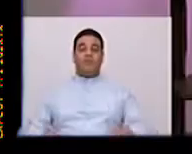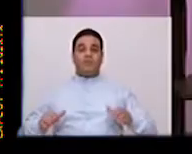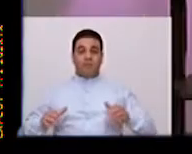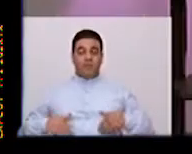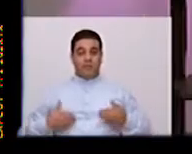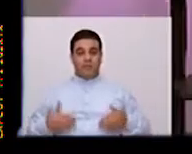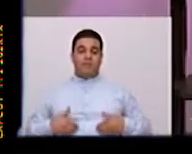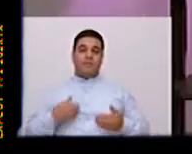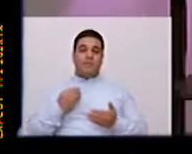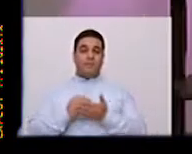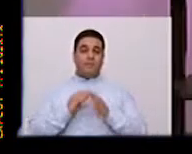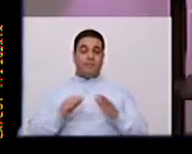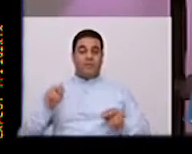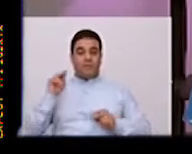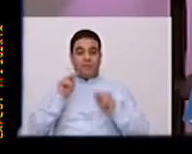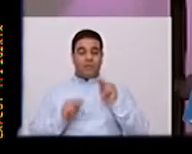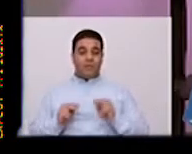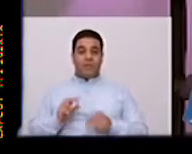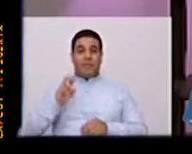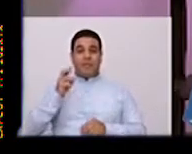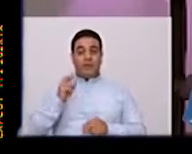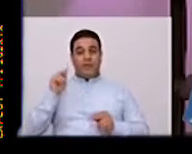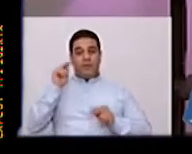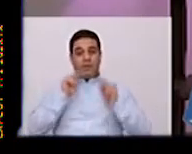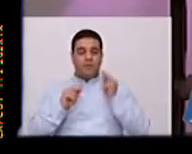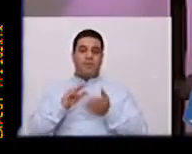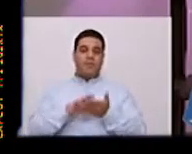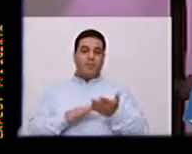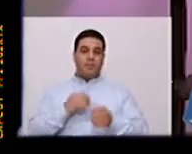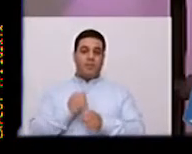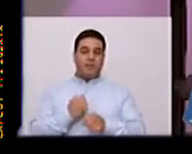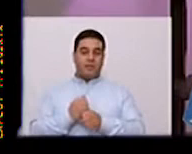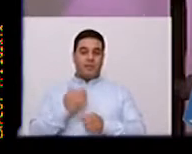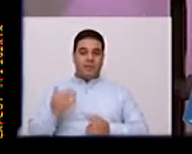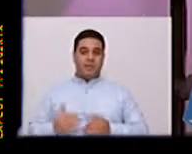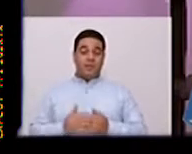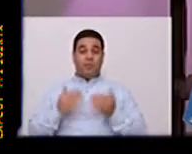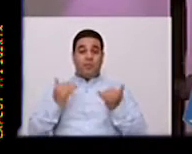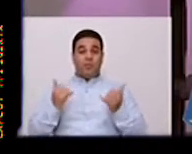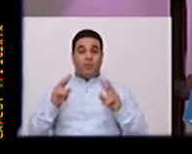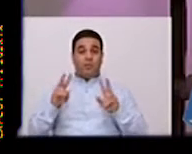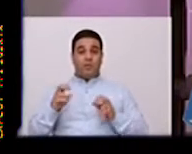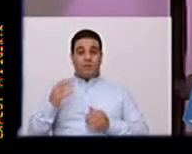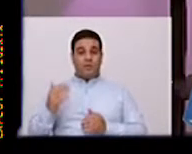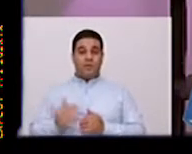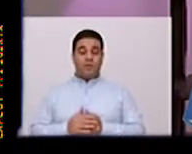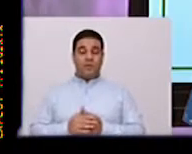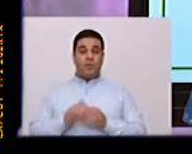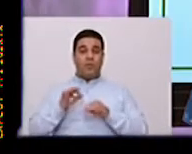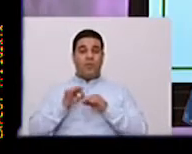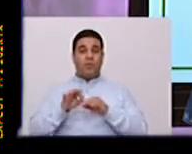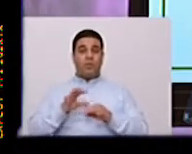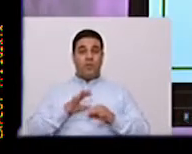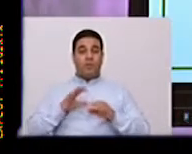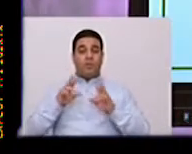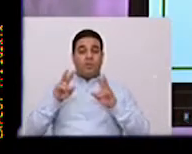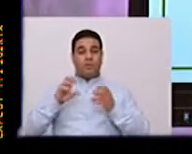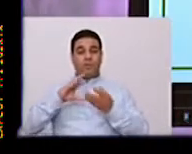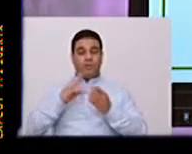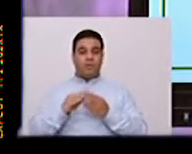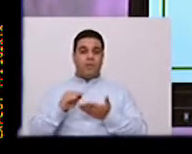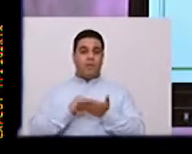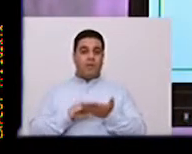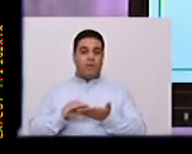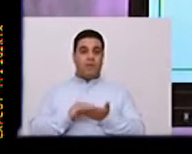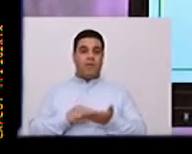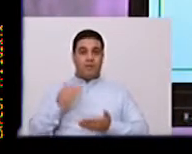Assalomu alaykum hurmatli o'quvchilar. Biologiya darslarimizni davom ettiramiz. Bugungi mavzuimiz o'tilgan mavzularni